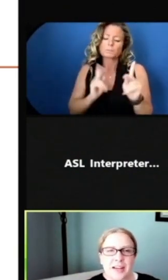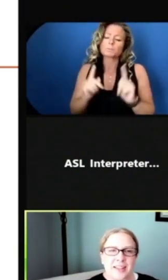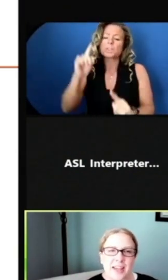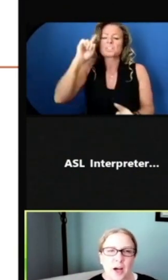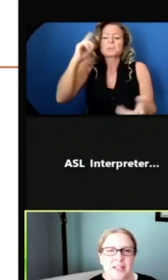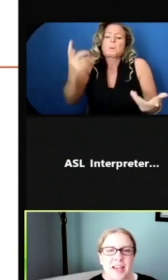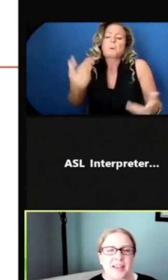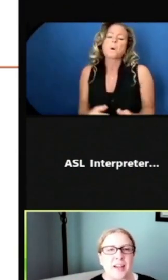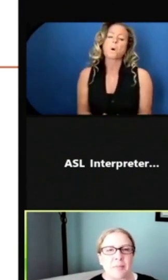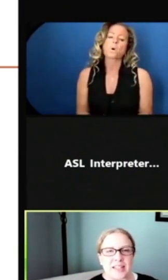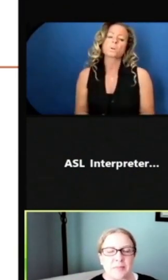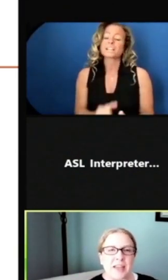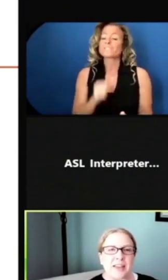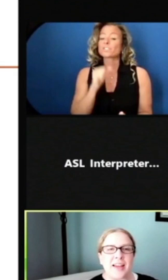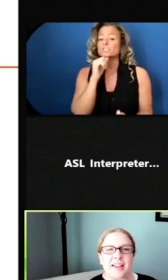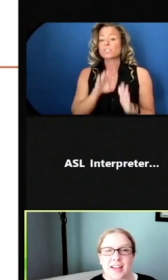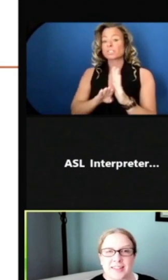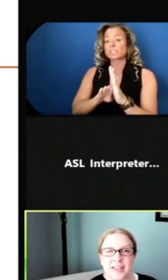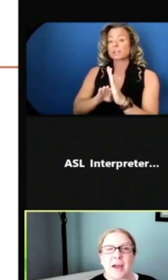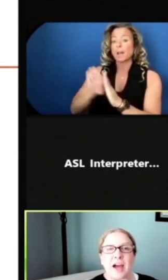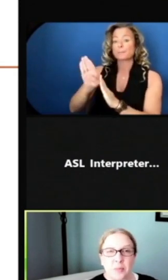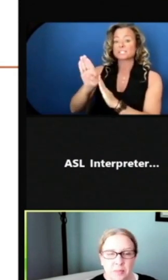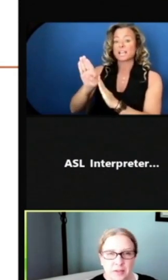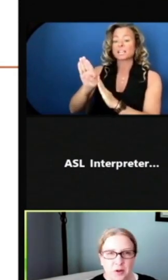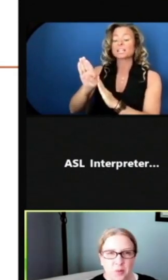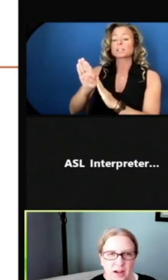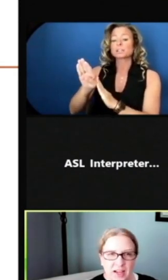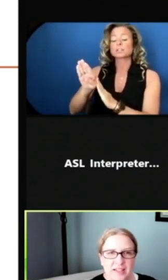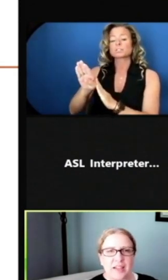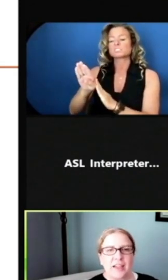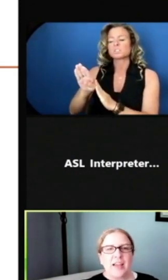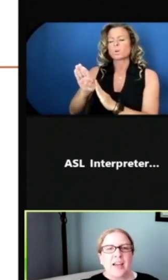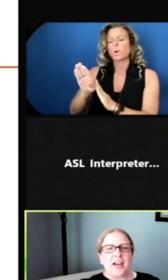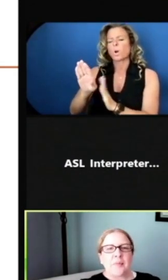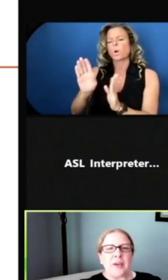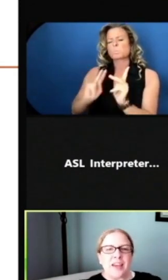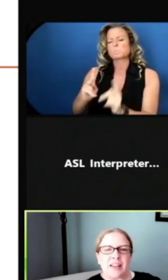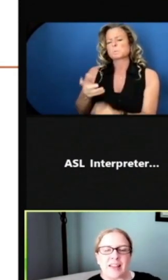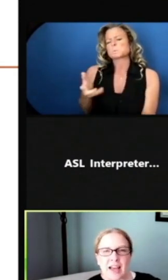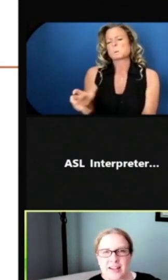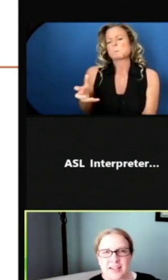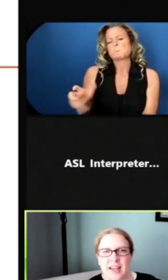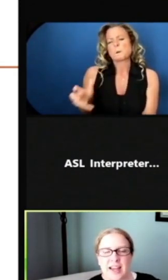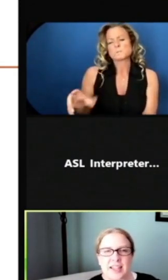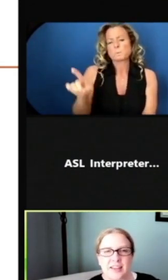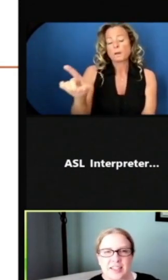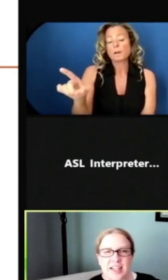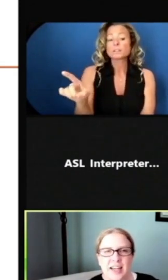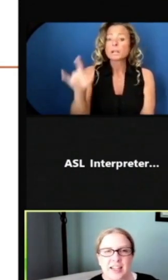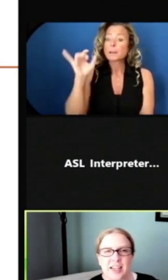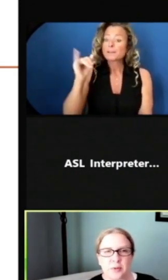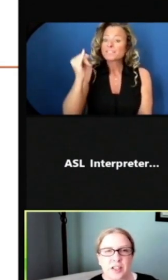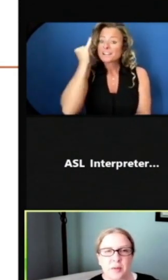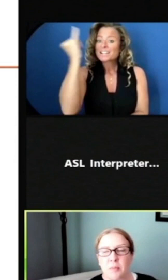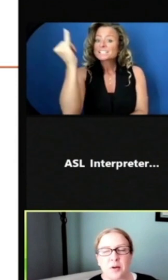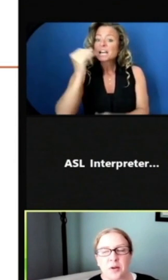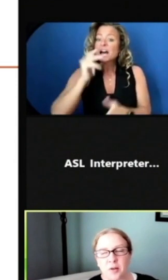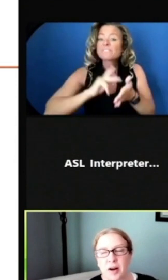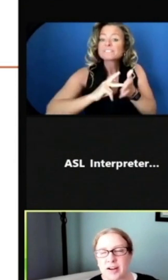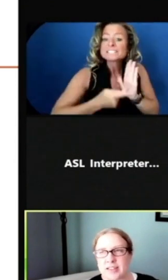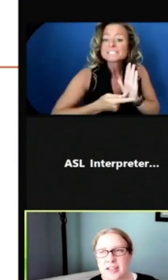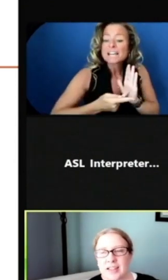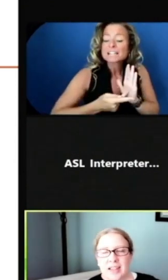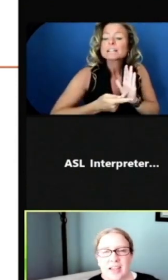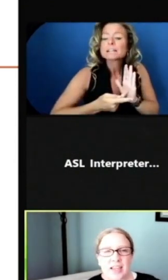if there isn't the uptake, that it must mean that somehow people don't want it. But even that idea of intent can really be